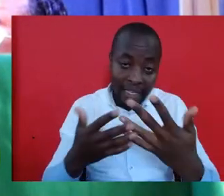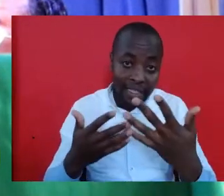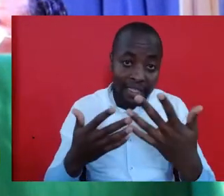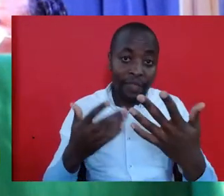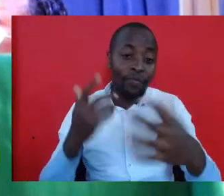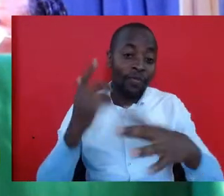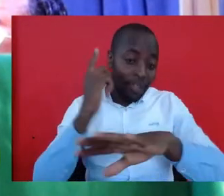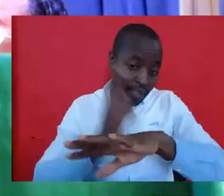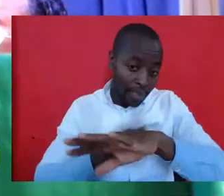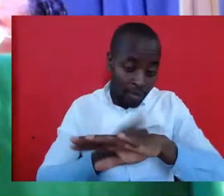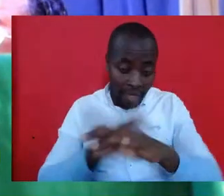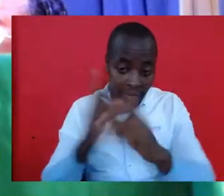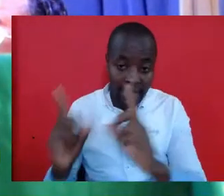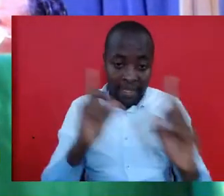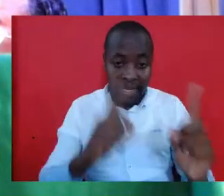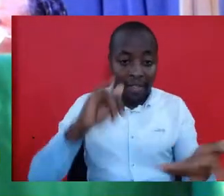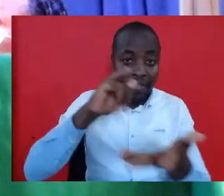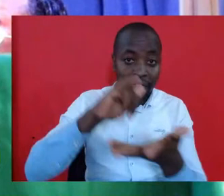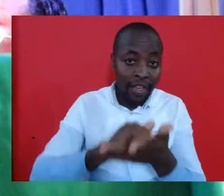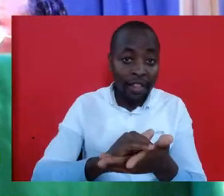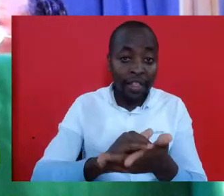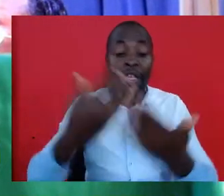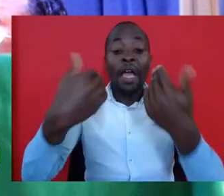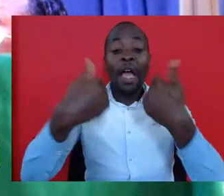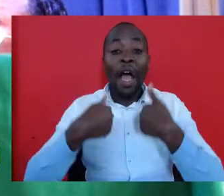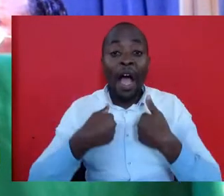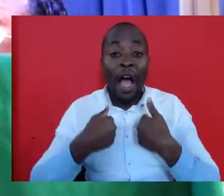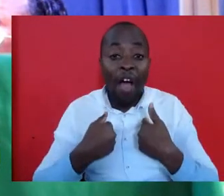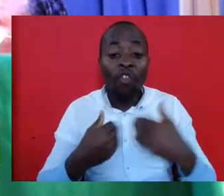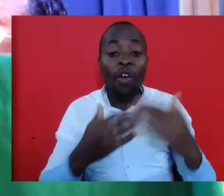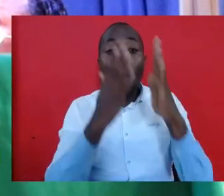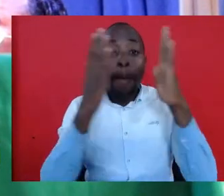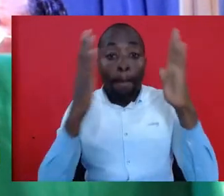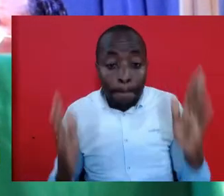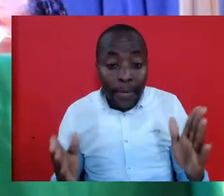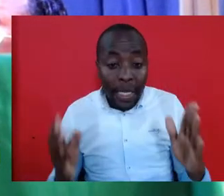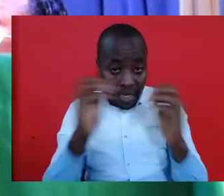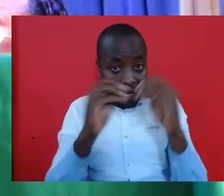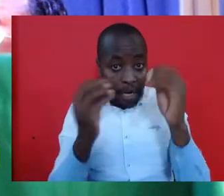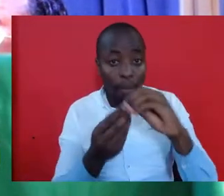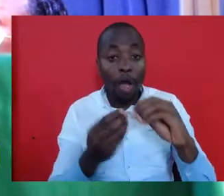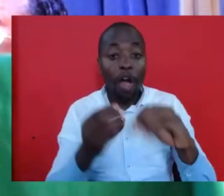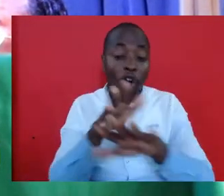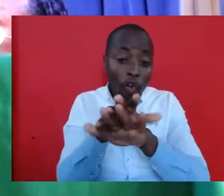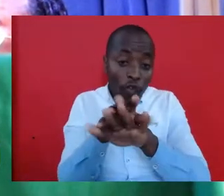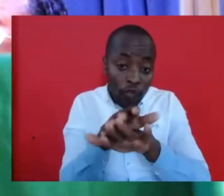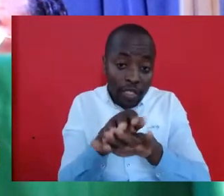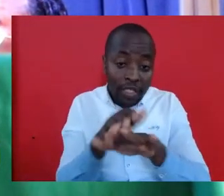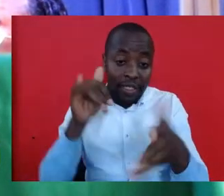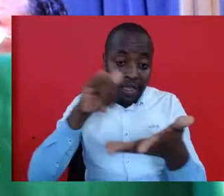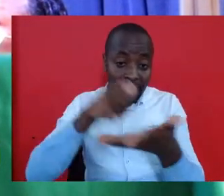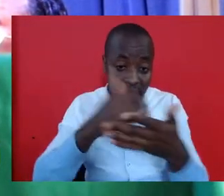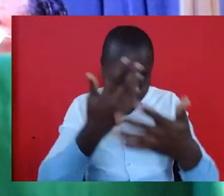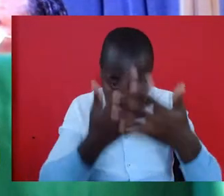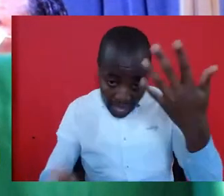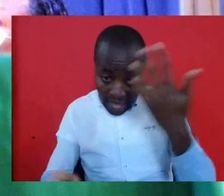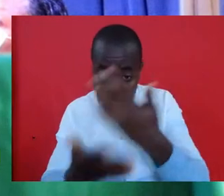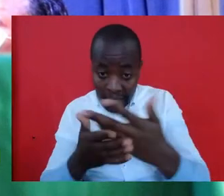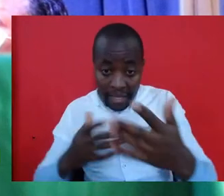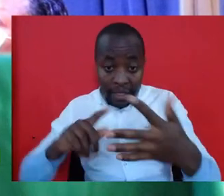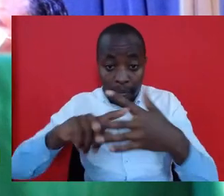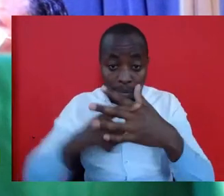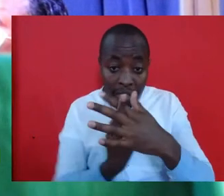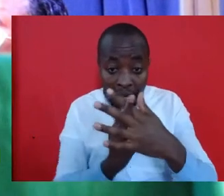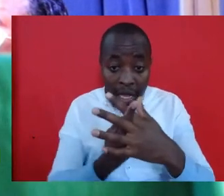they had done so, they caught such a large number of fish that their nets began to